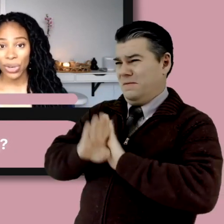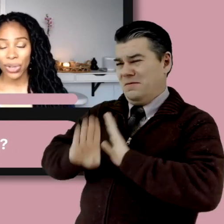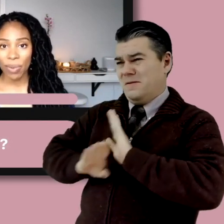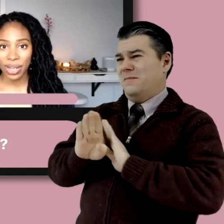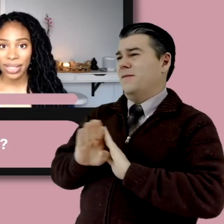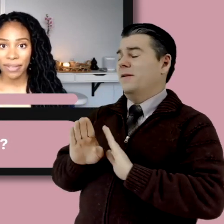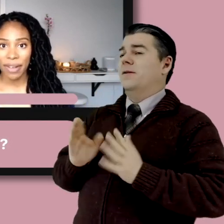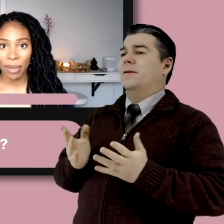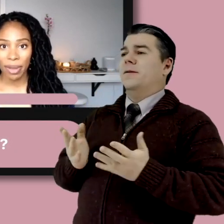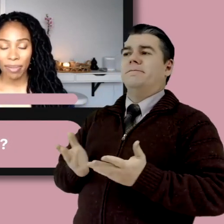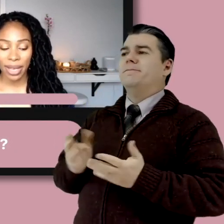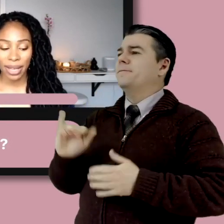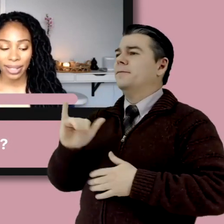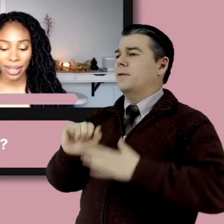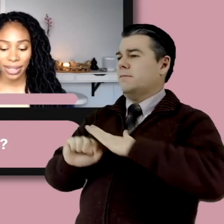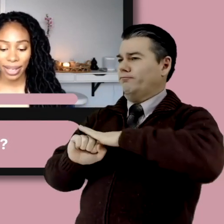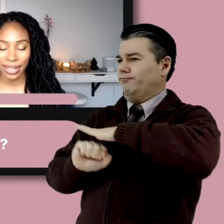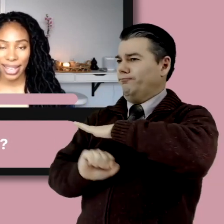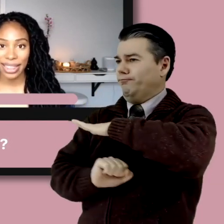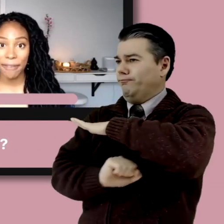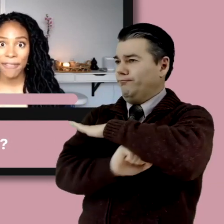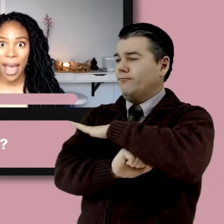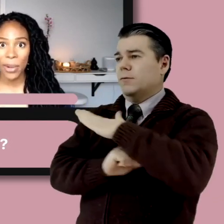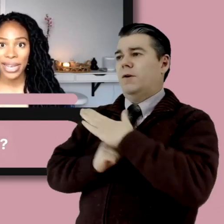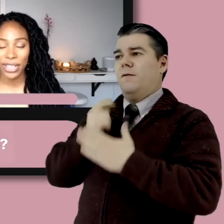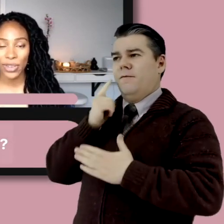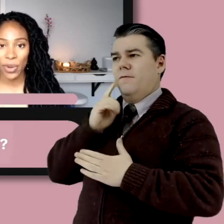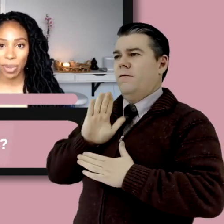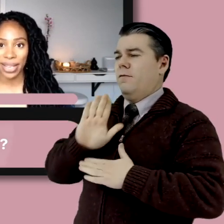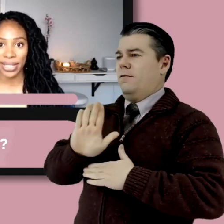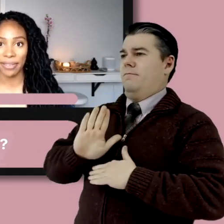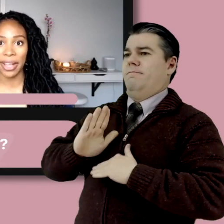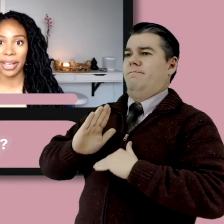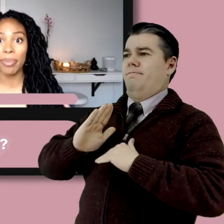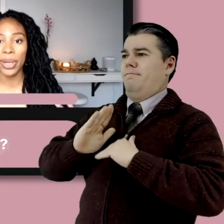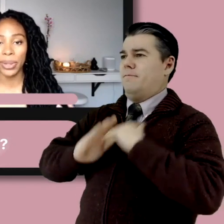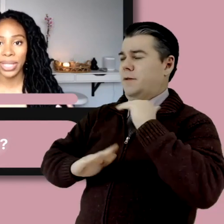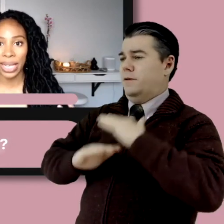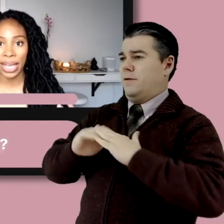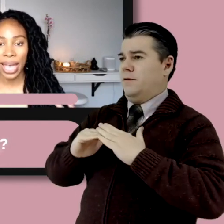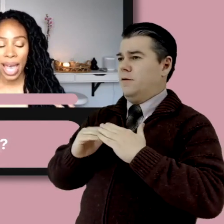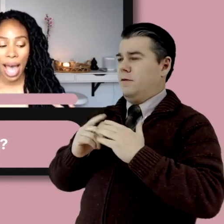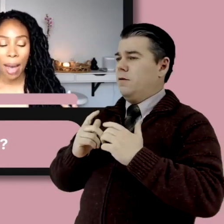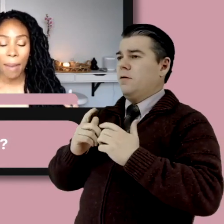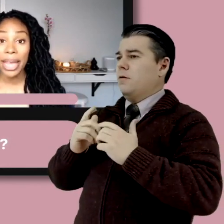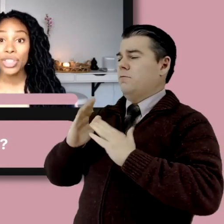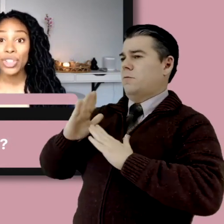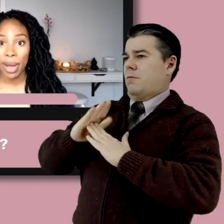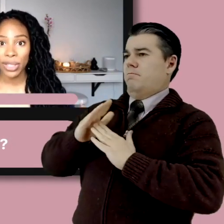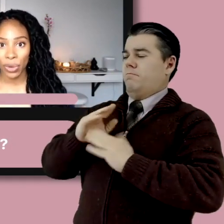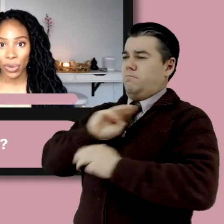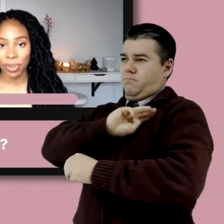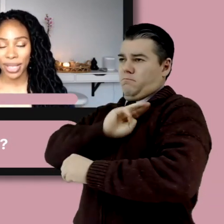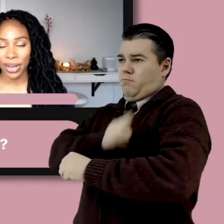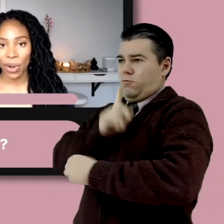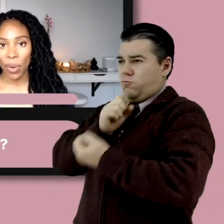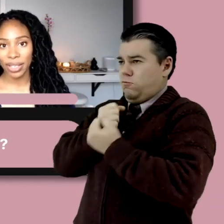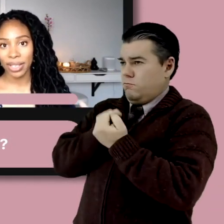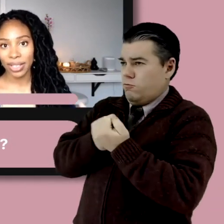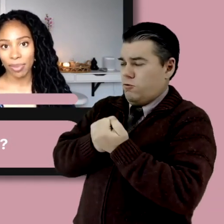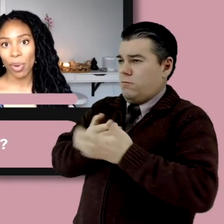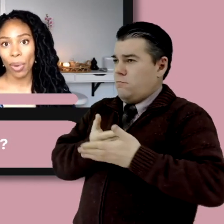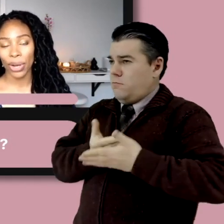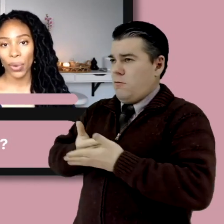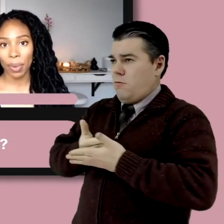to your little one's development because it's like the foundational piece of like building major muscle groups that are going